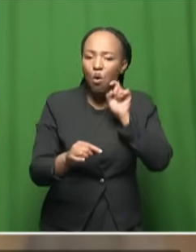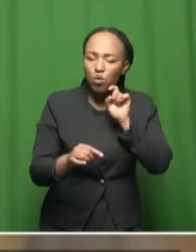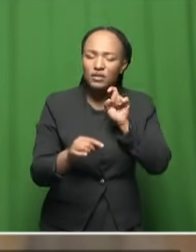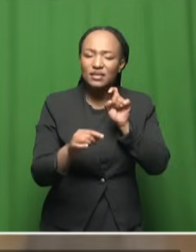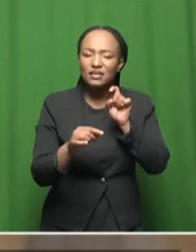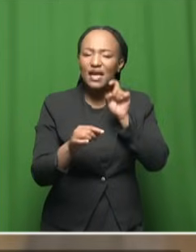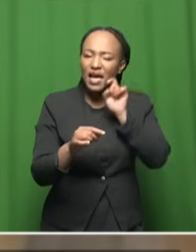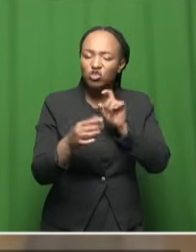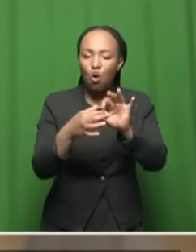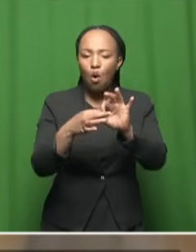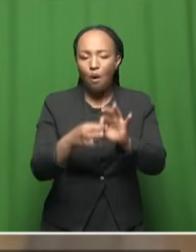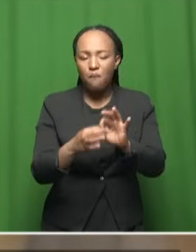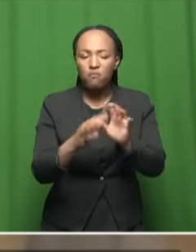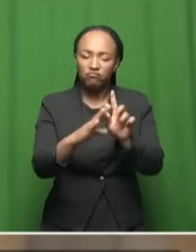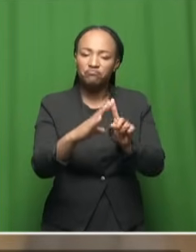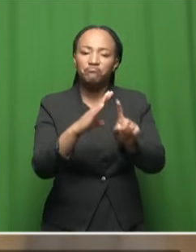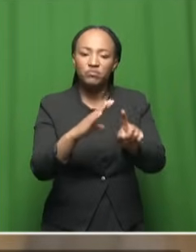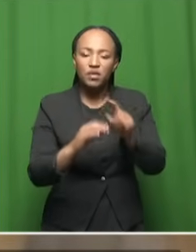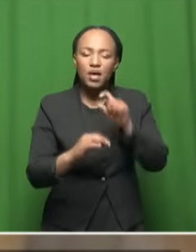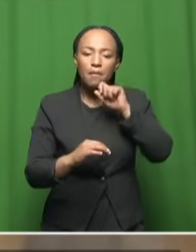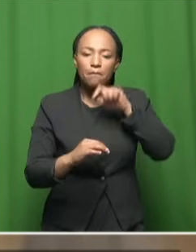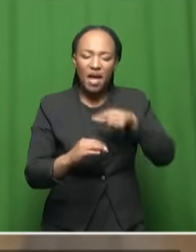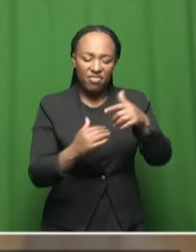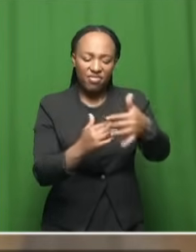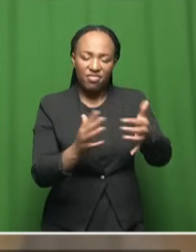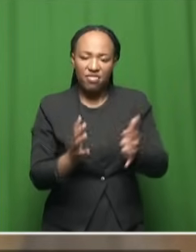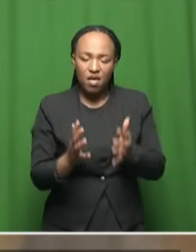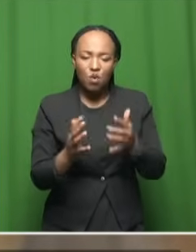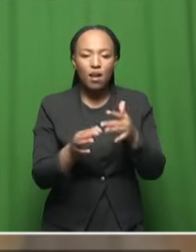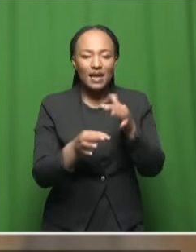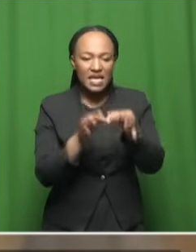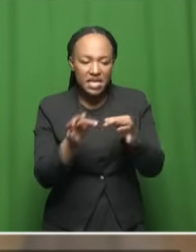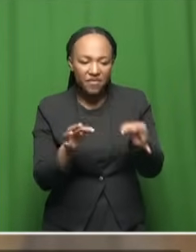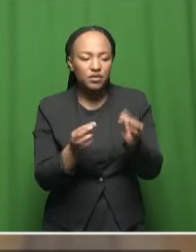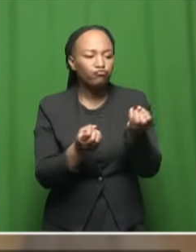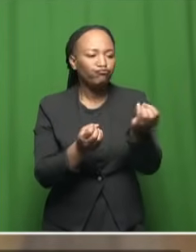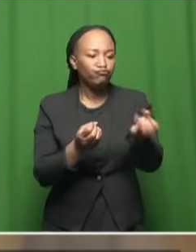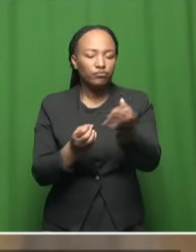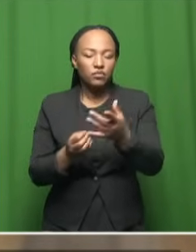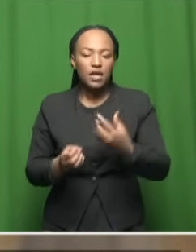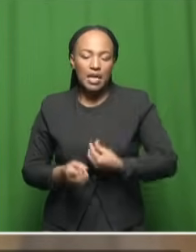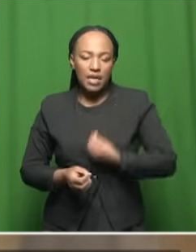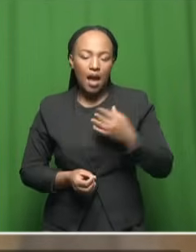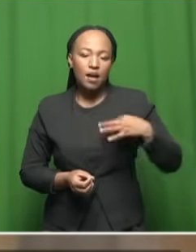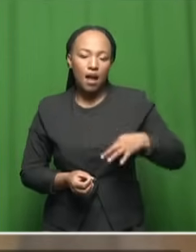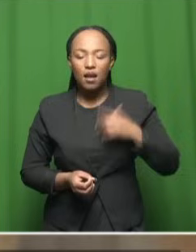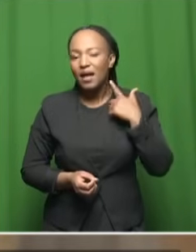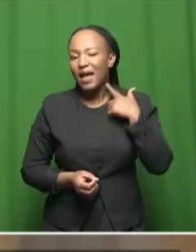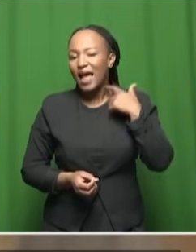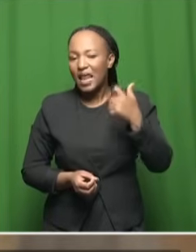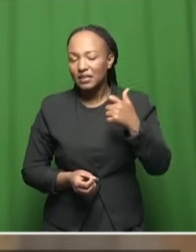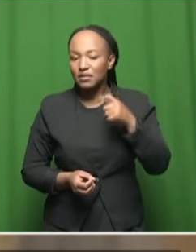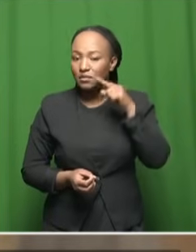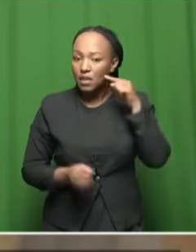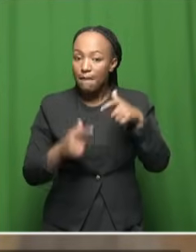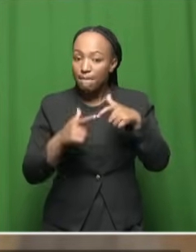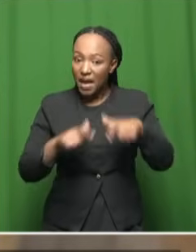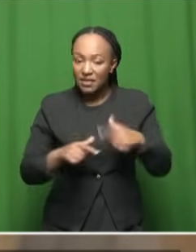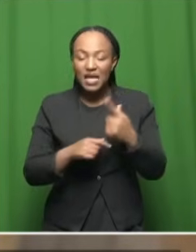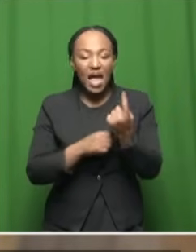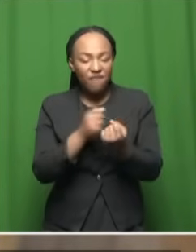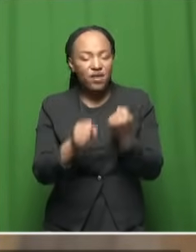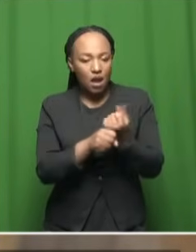And every year on his birthday, he would gift young girls at another high school in Alex pads every year on